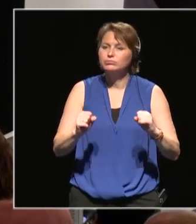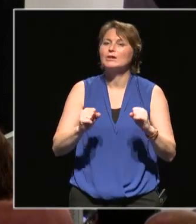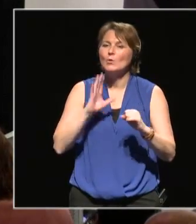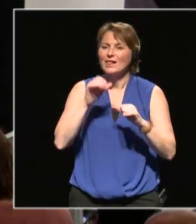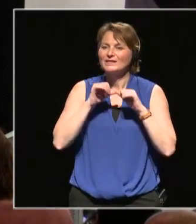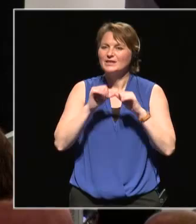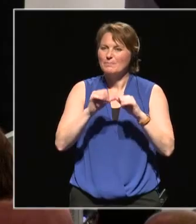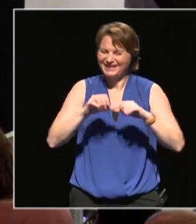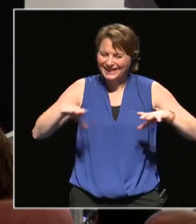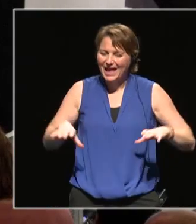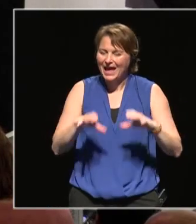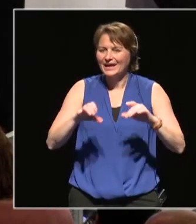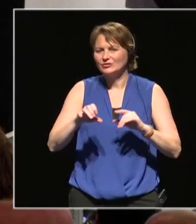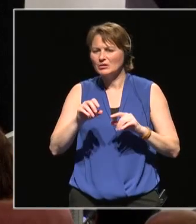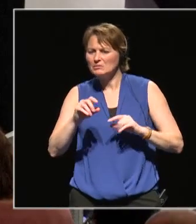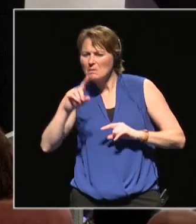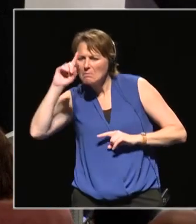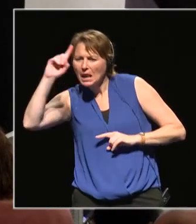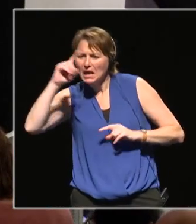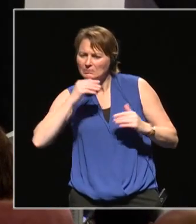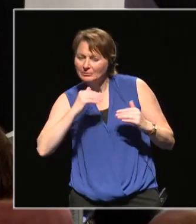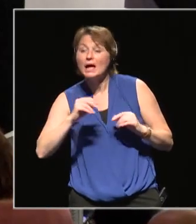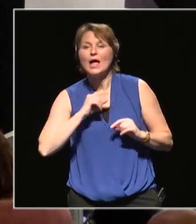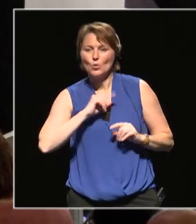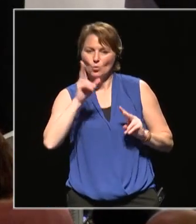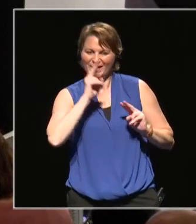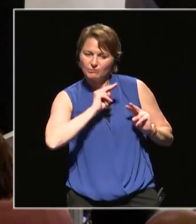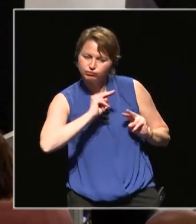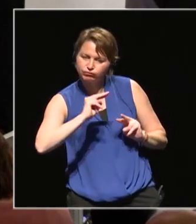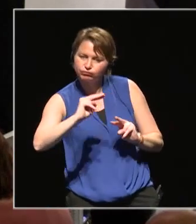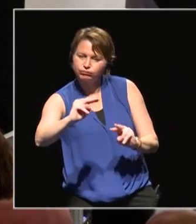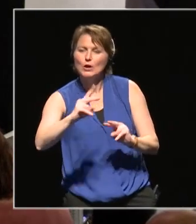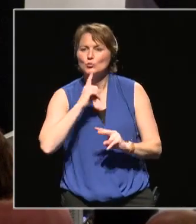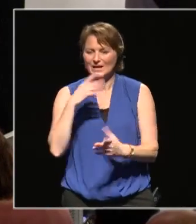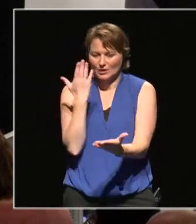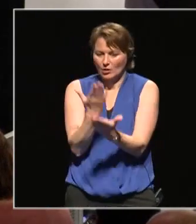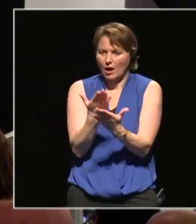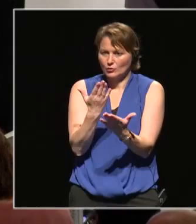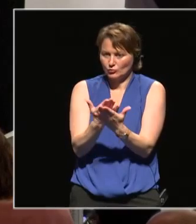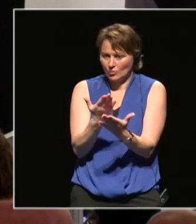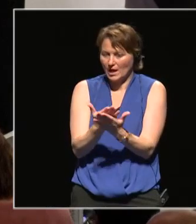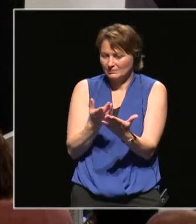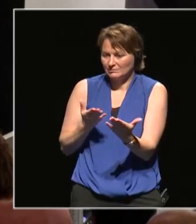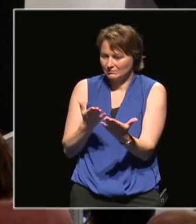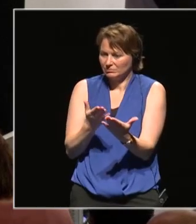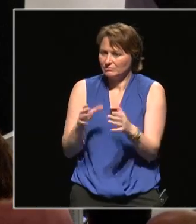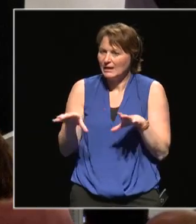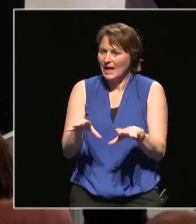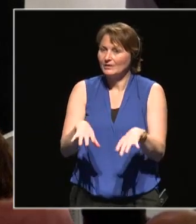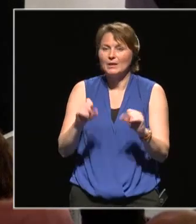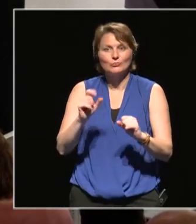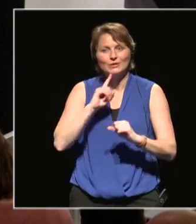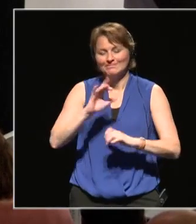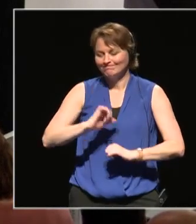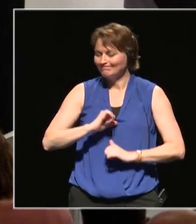and we are monitoring these because it's about concrete implementation. And I would put on my panel that we are extremely proud to